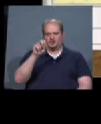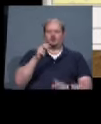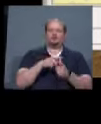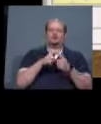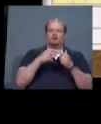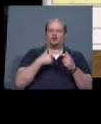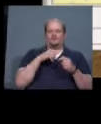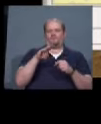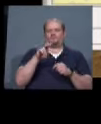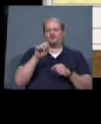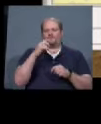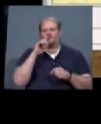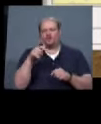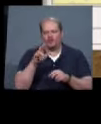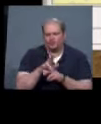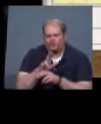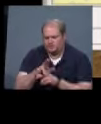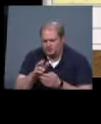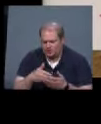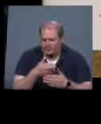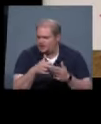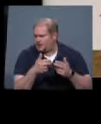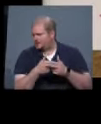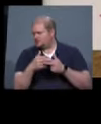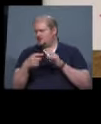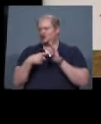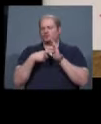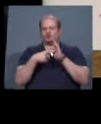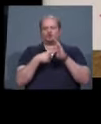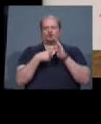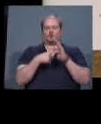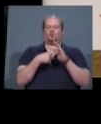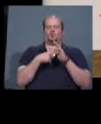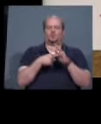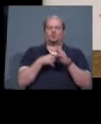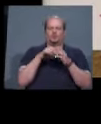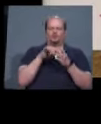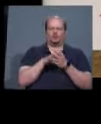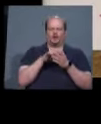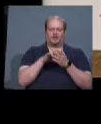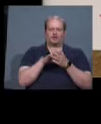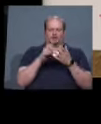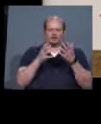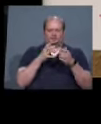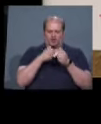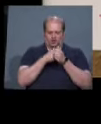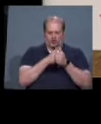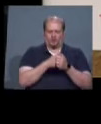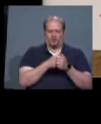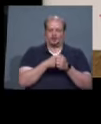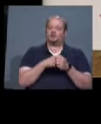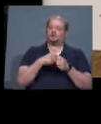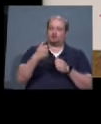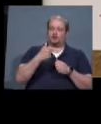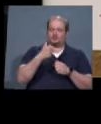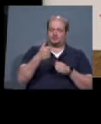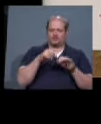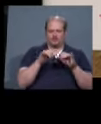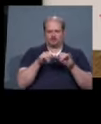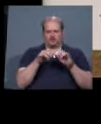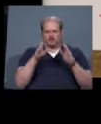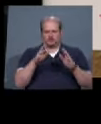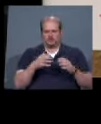other uses around there. On the next slide, we show that according to the Institute of Transportation